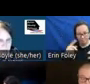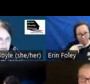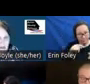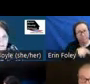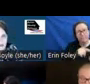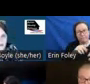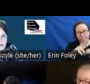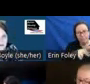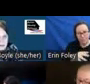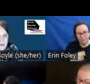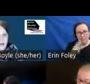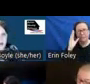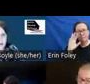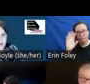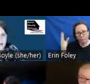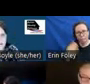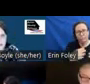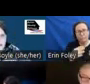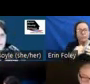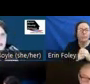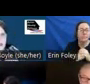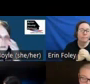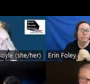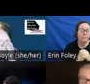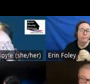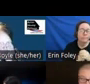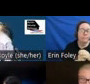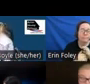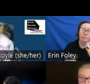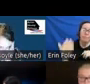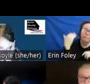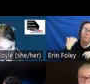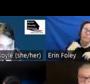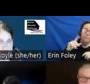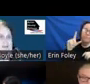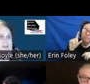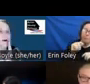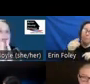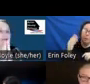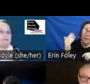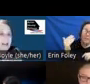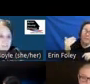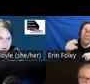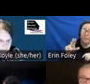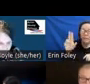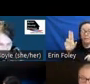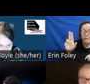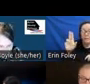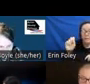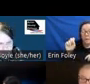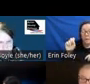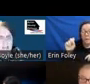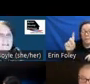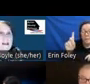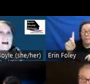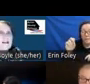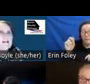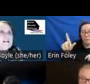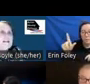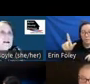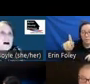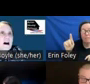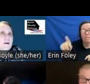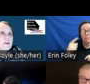One last comment on this slide is that back in about 2015, the U.S. Department of Labor said